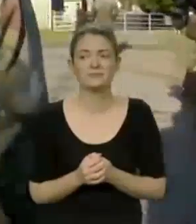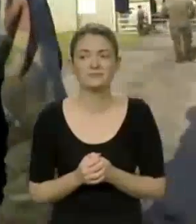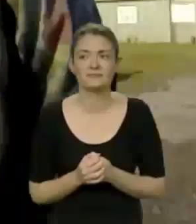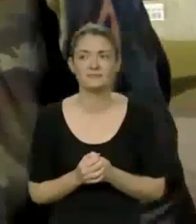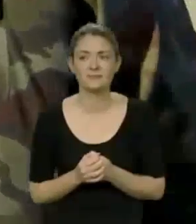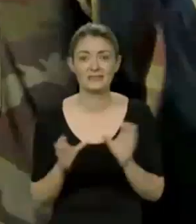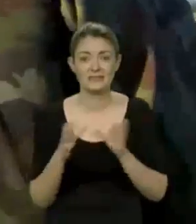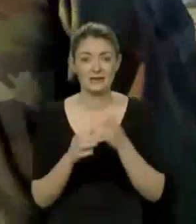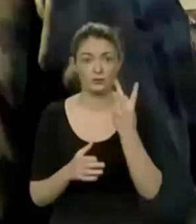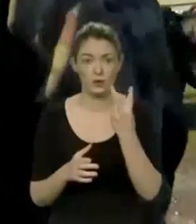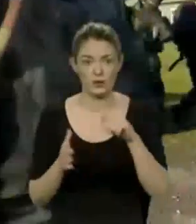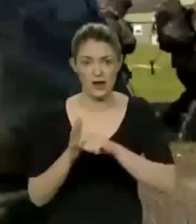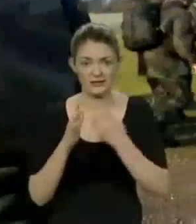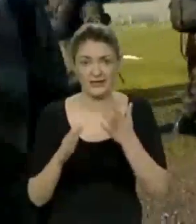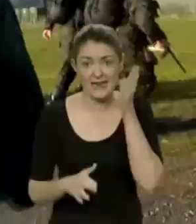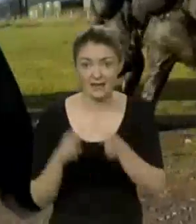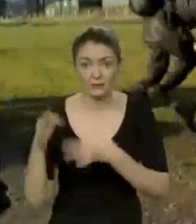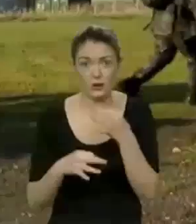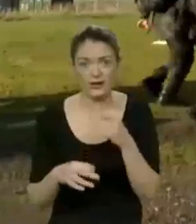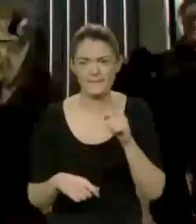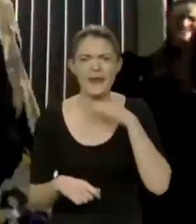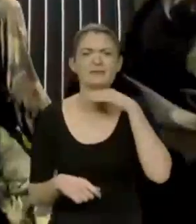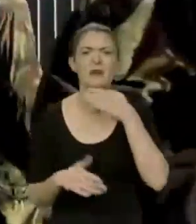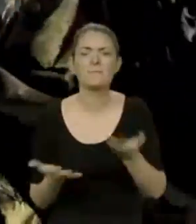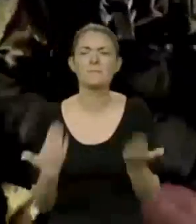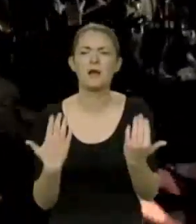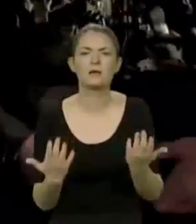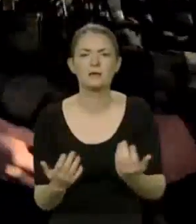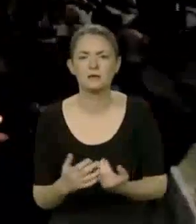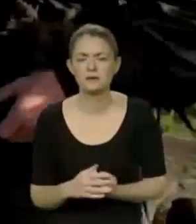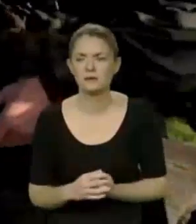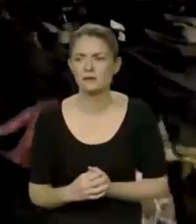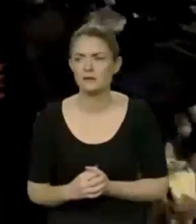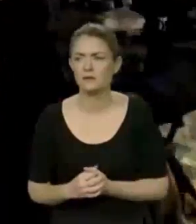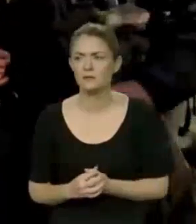Section 2, lock down, let's go! Hold your head tight, come on!